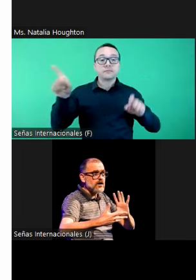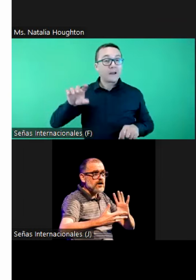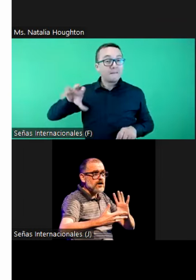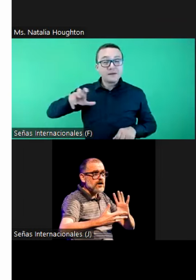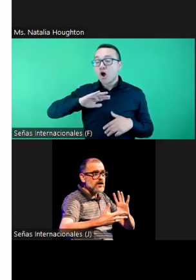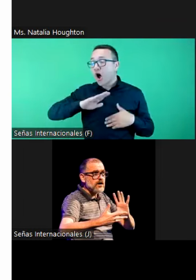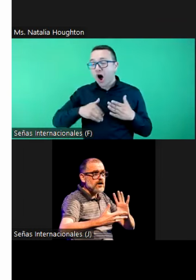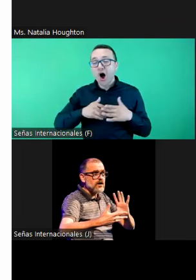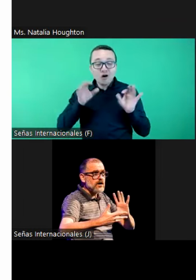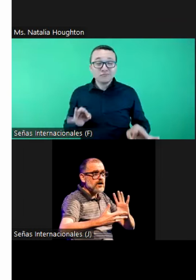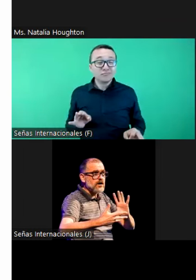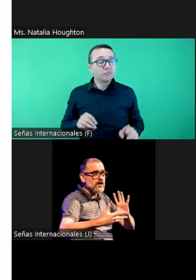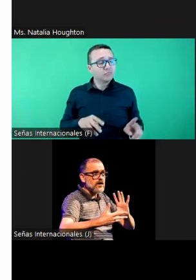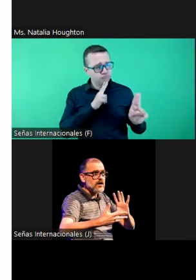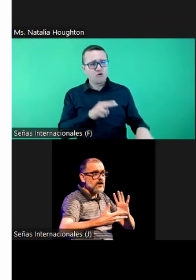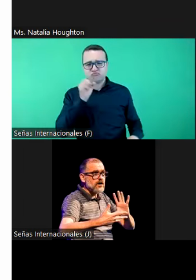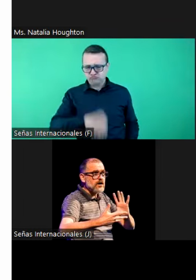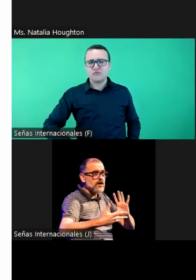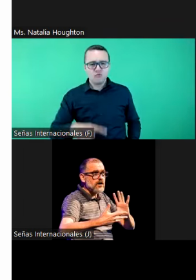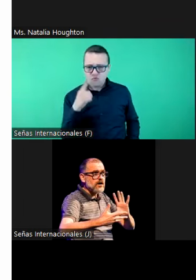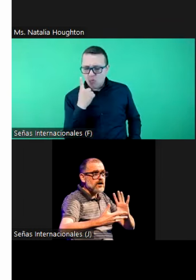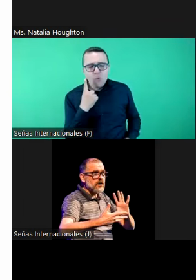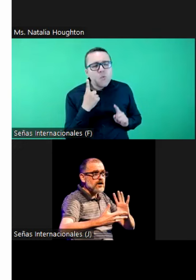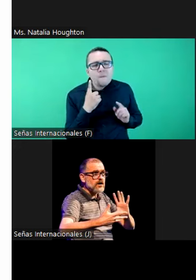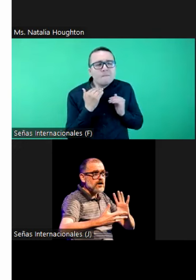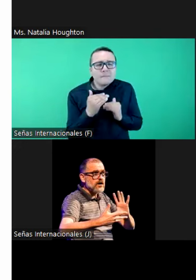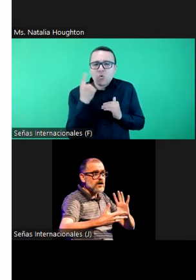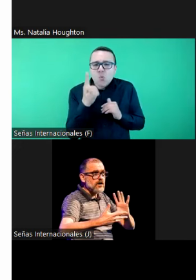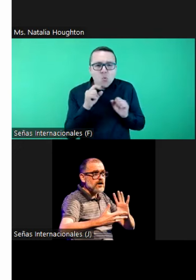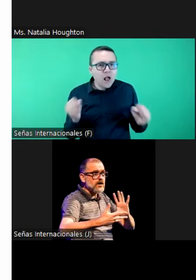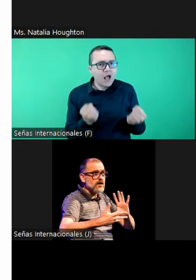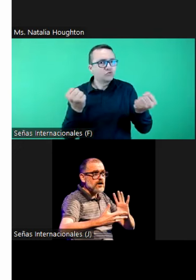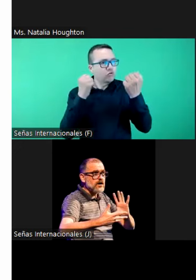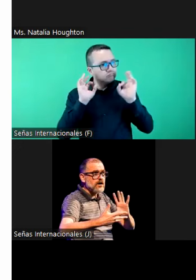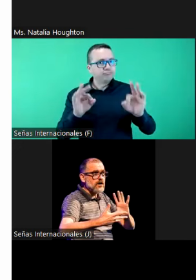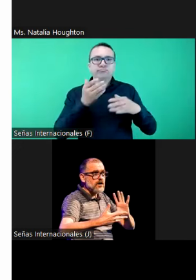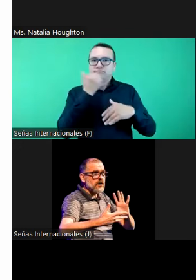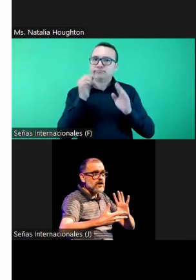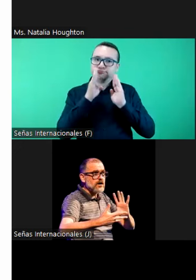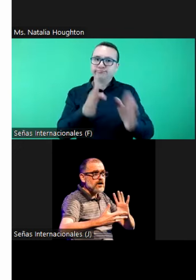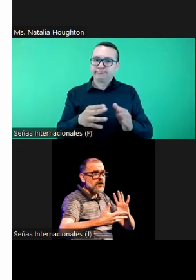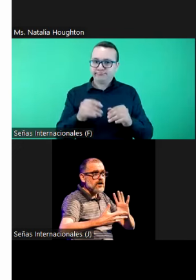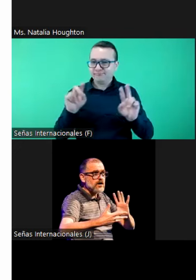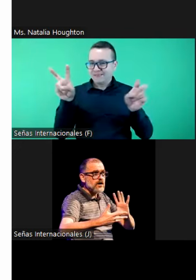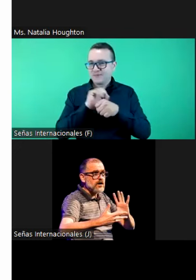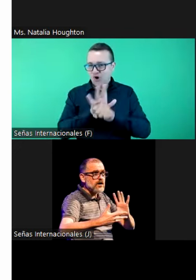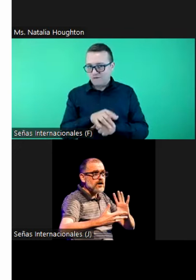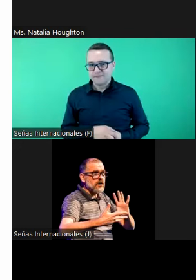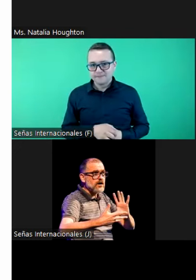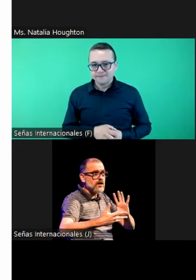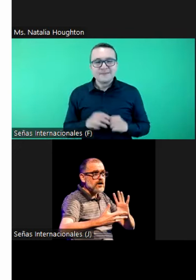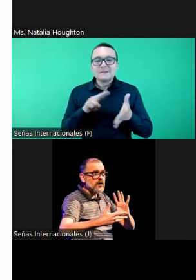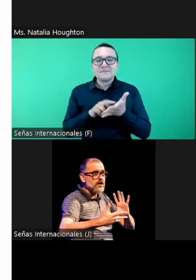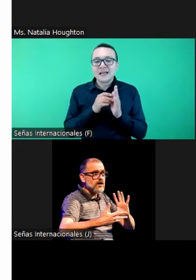of at least one successful action in the case of a pandemic, to face a pandemic. And here we